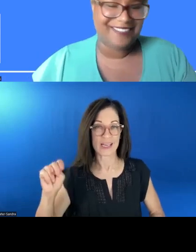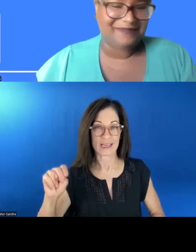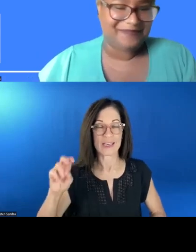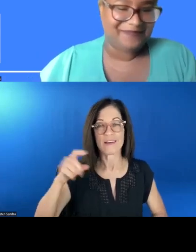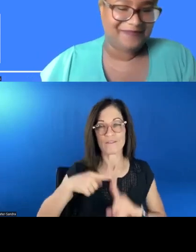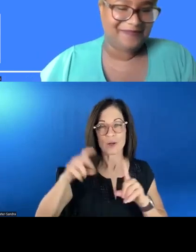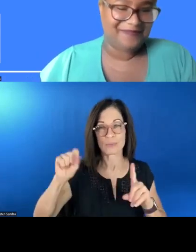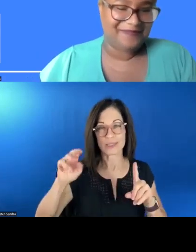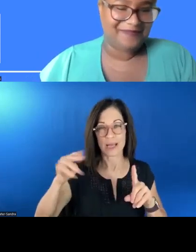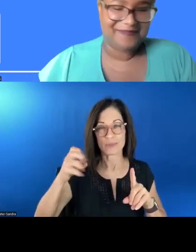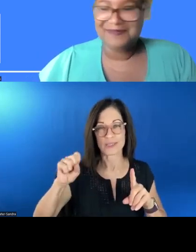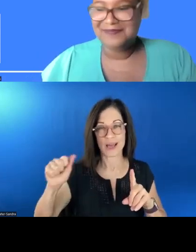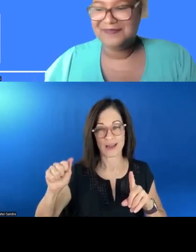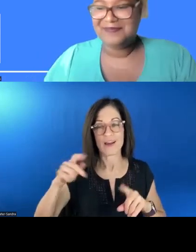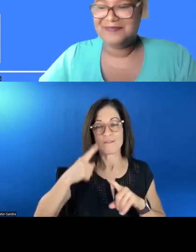update.